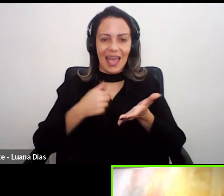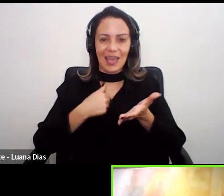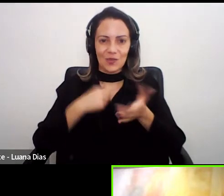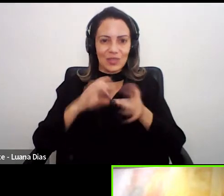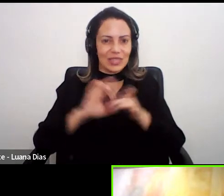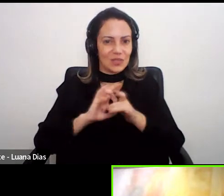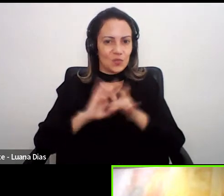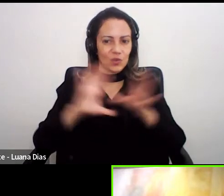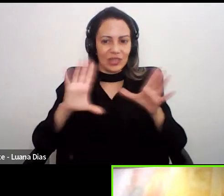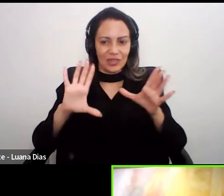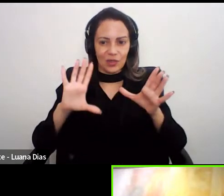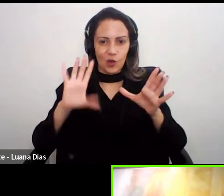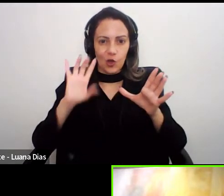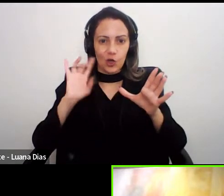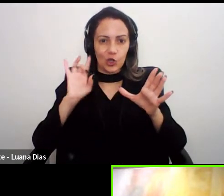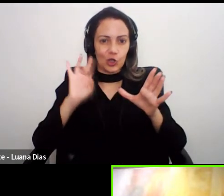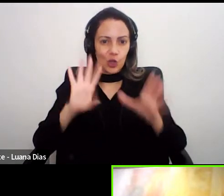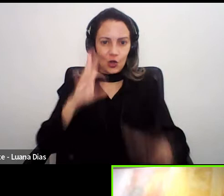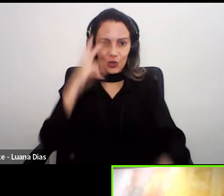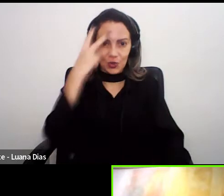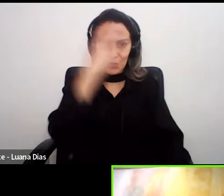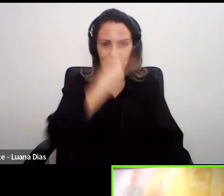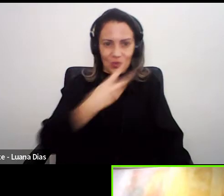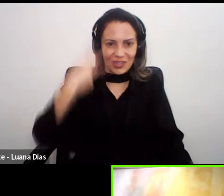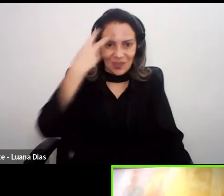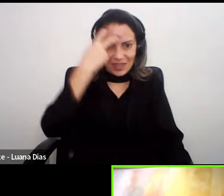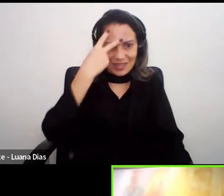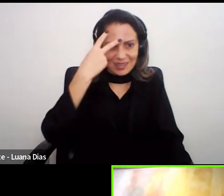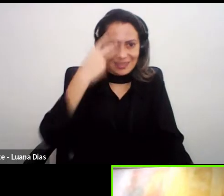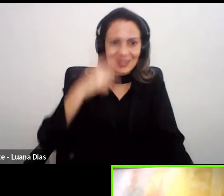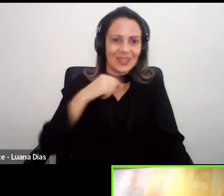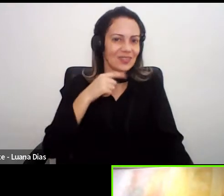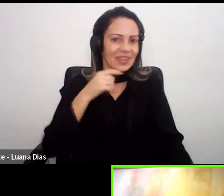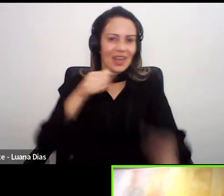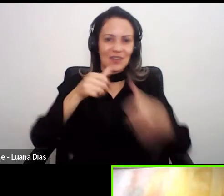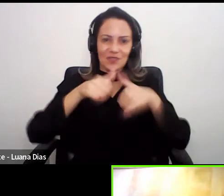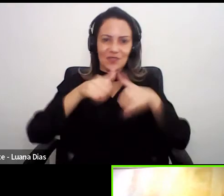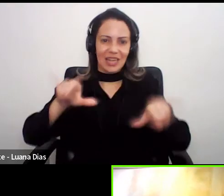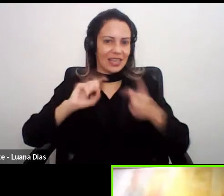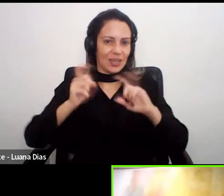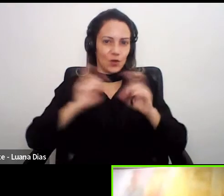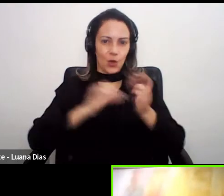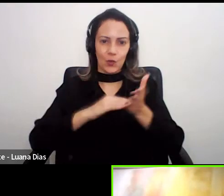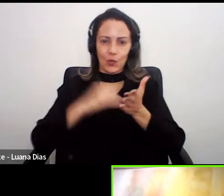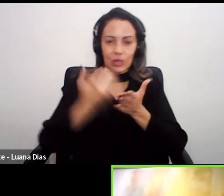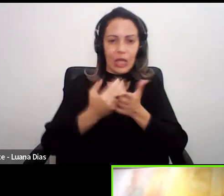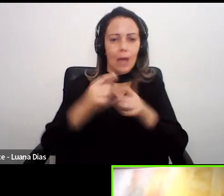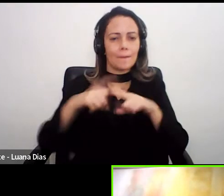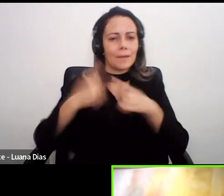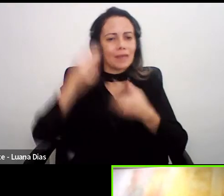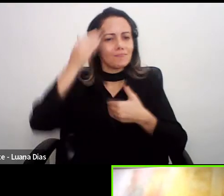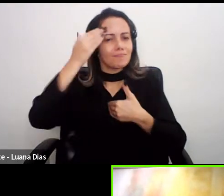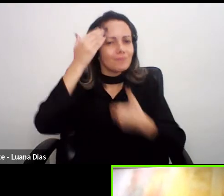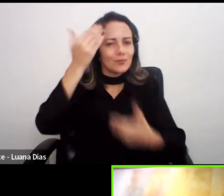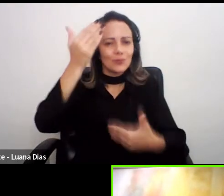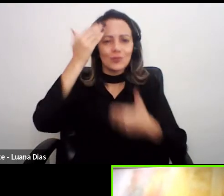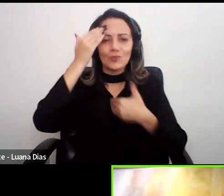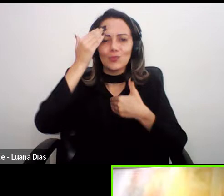meeting. So thank you again. As before, I am very humbled by this. Thank you.